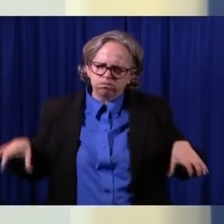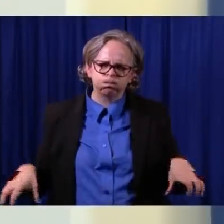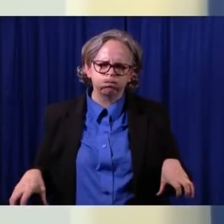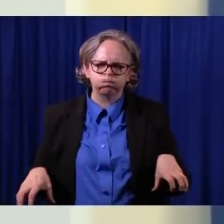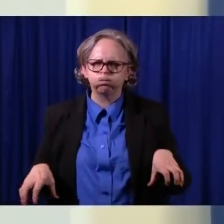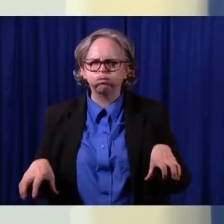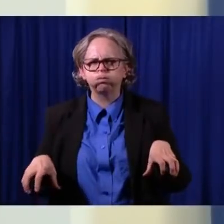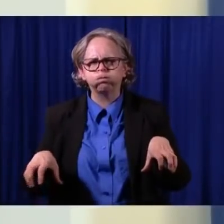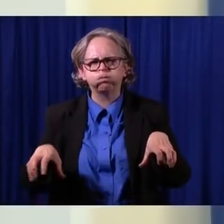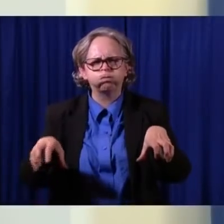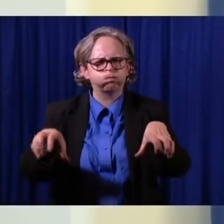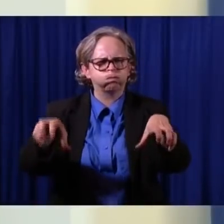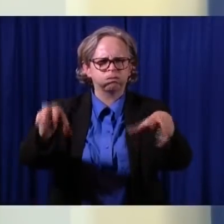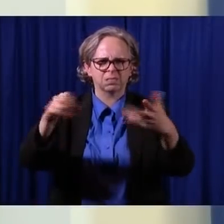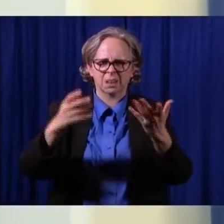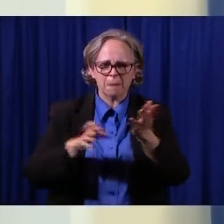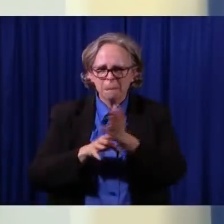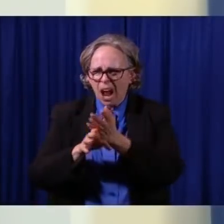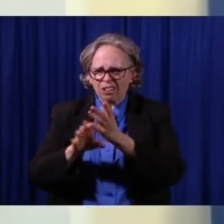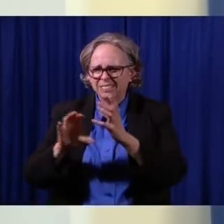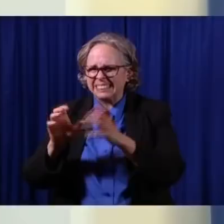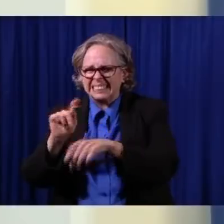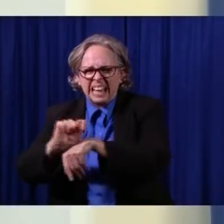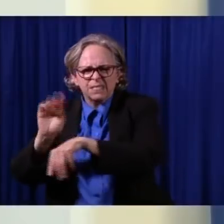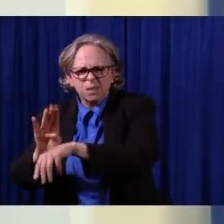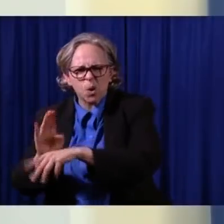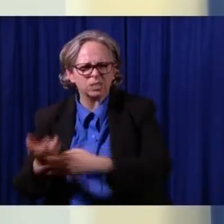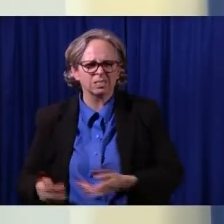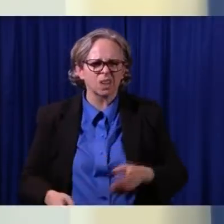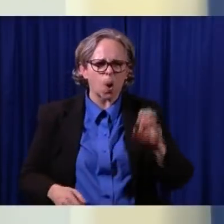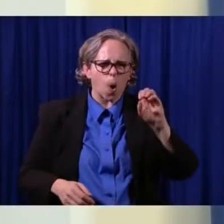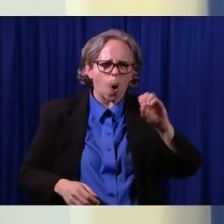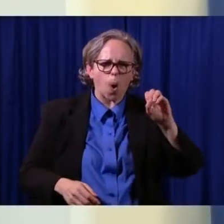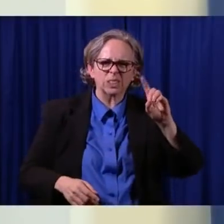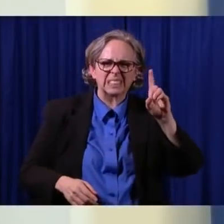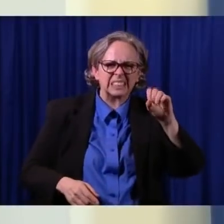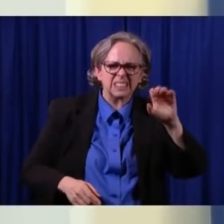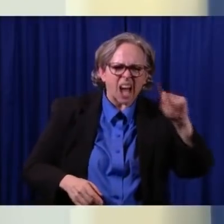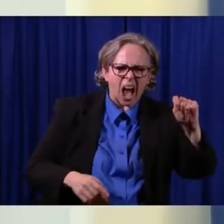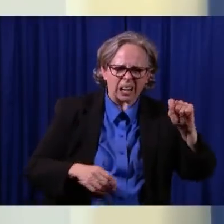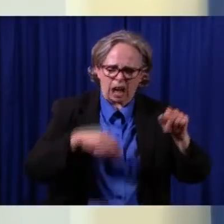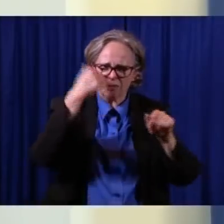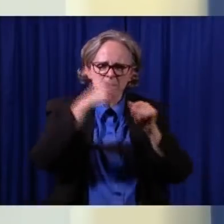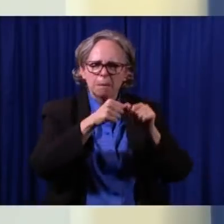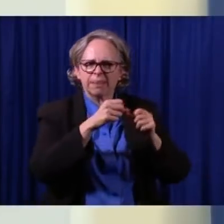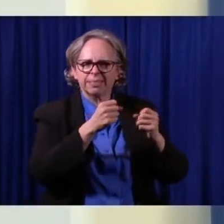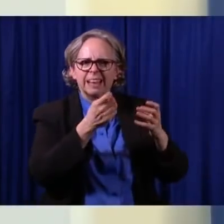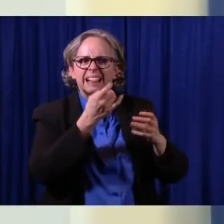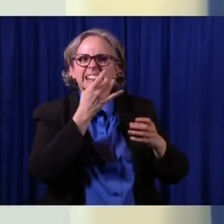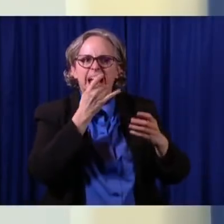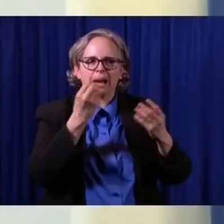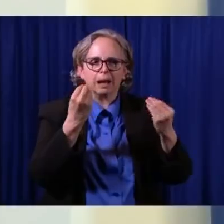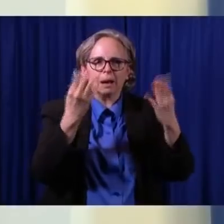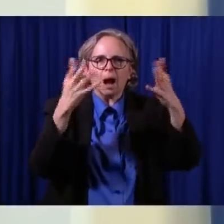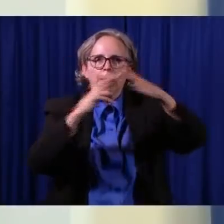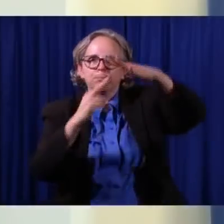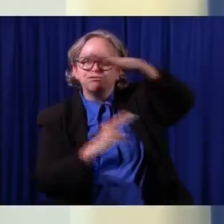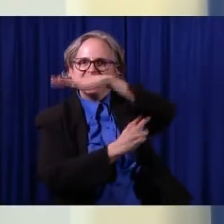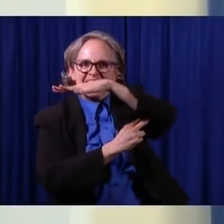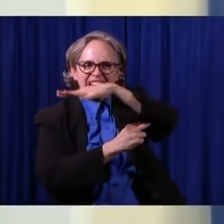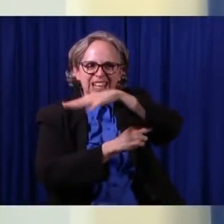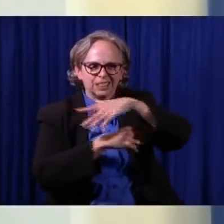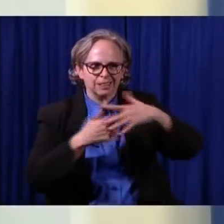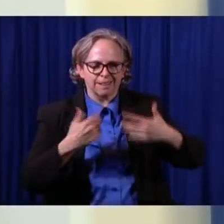Minority Task Force, whether it's ODOT. And I remember them lighting up the bridges when this first began so that we felt the pride in